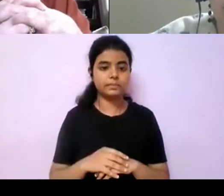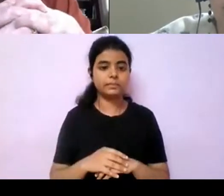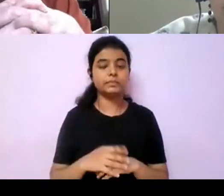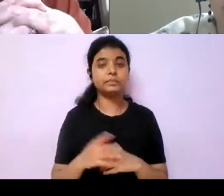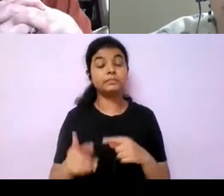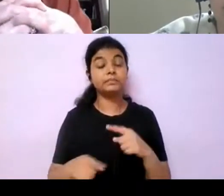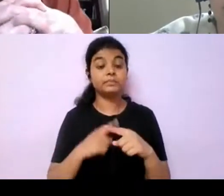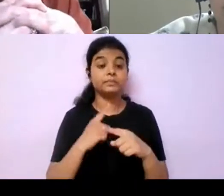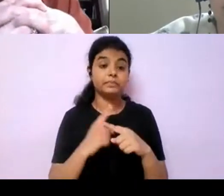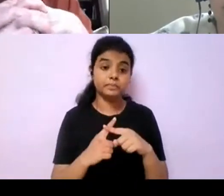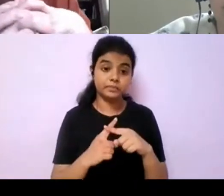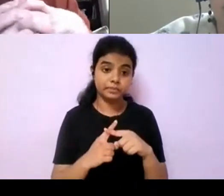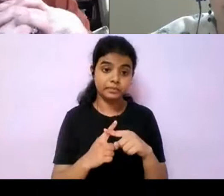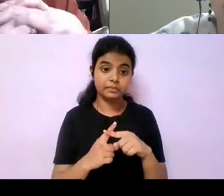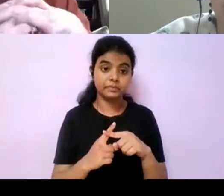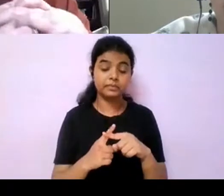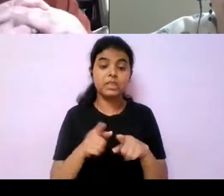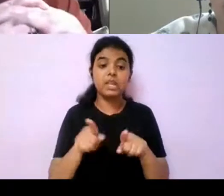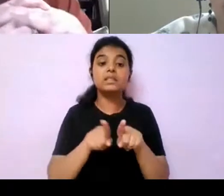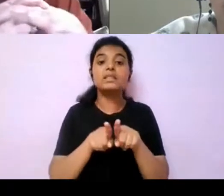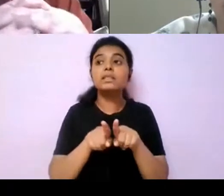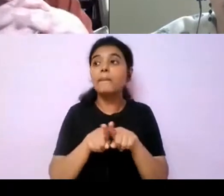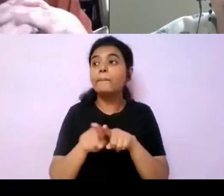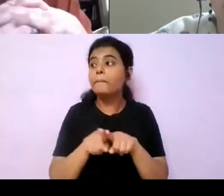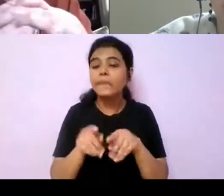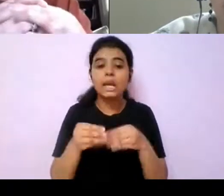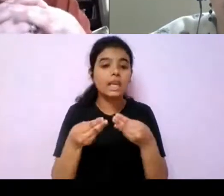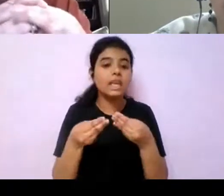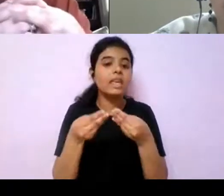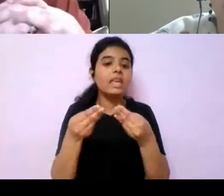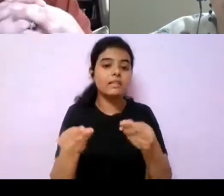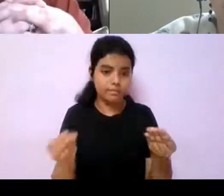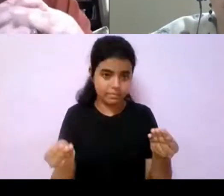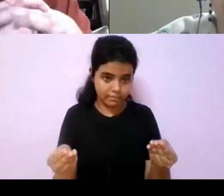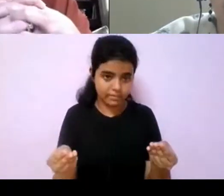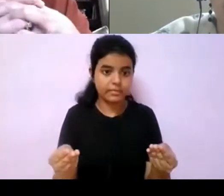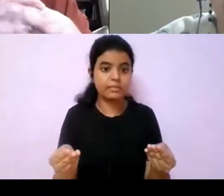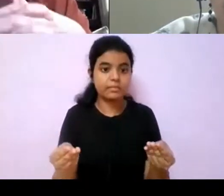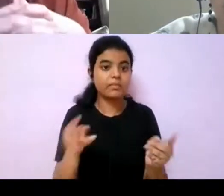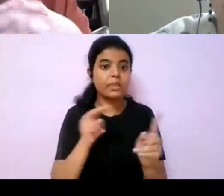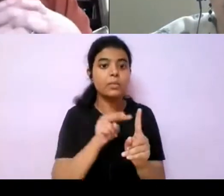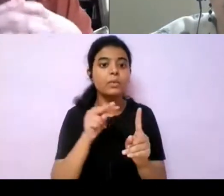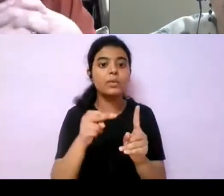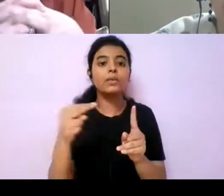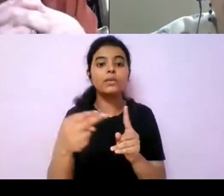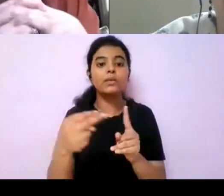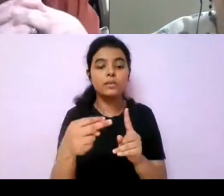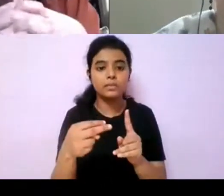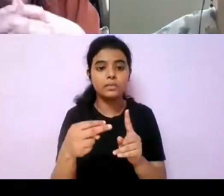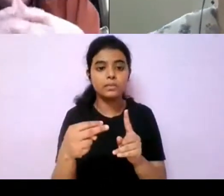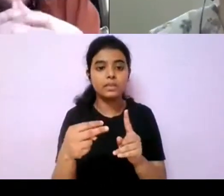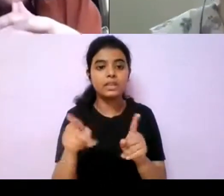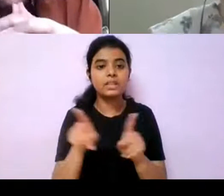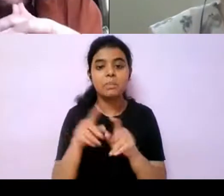And it exemplifies some of the worst aspects, the worst failures of